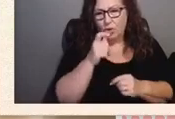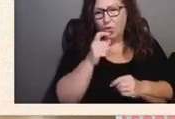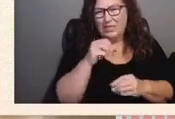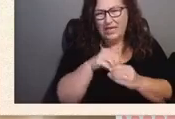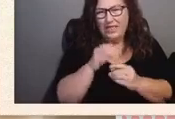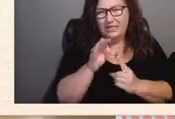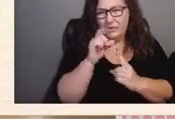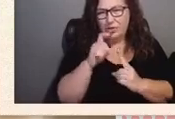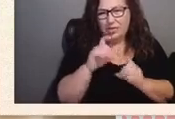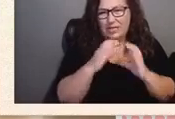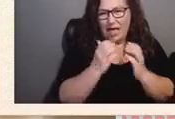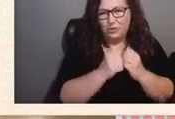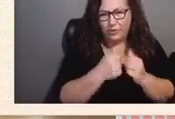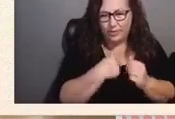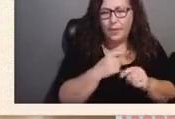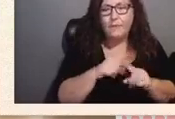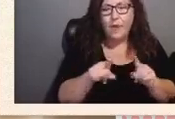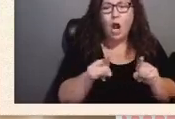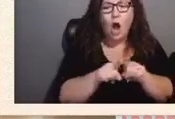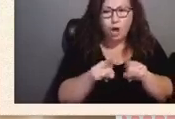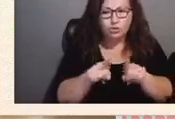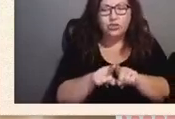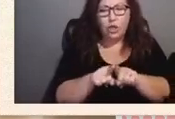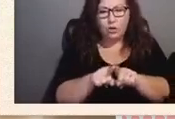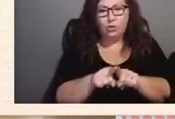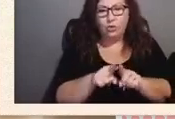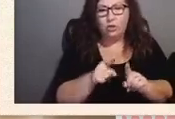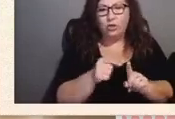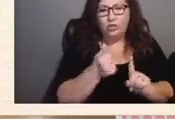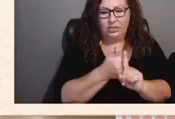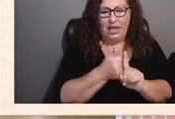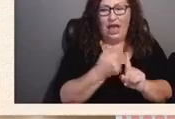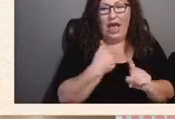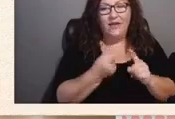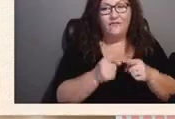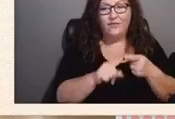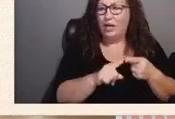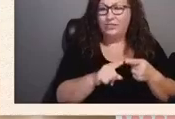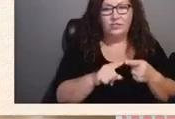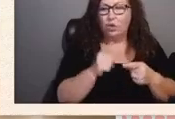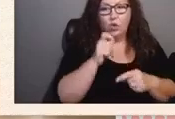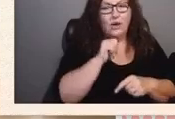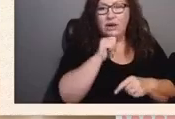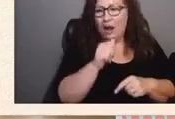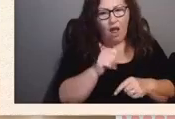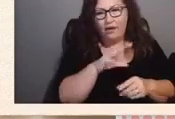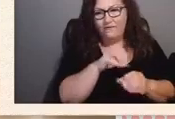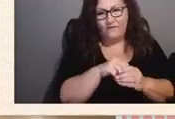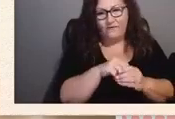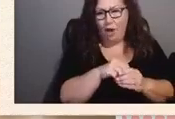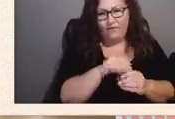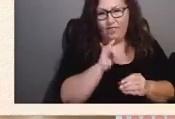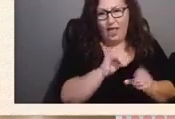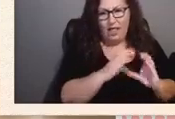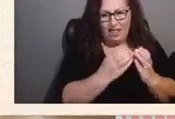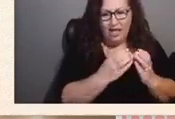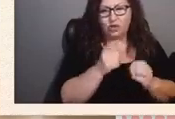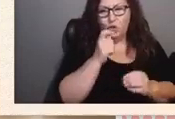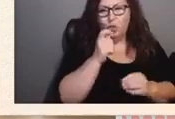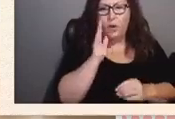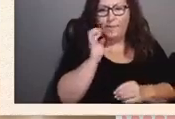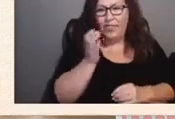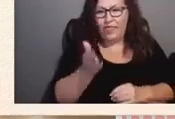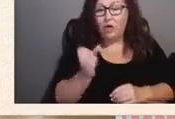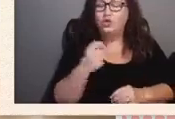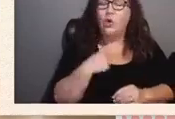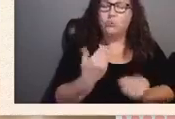but also she had friends who were not in it that were going to be there. And so I went to the sleepover,